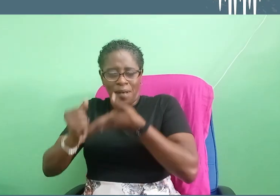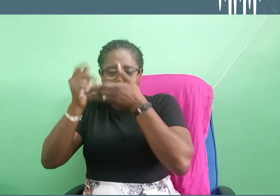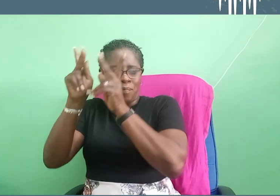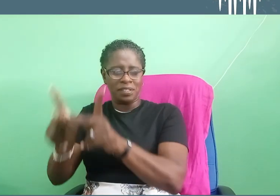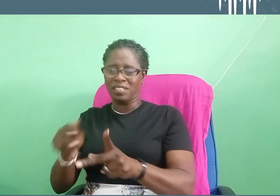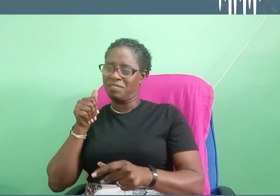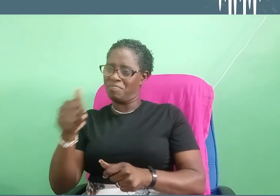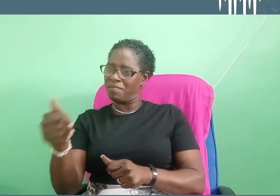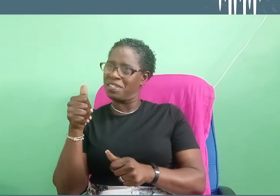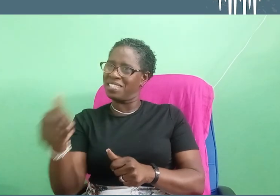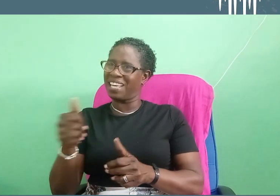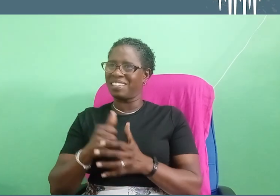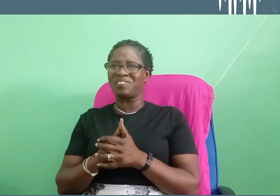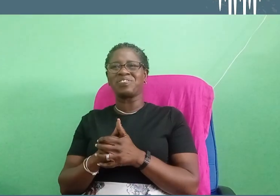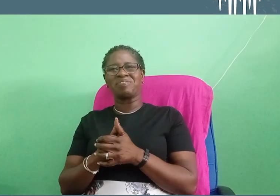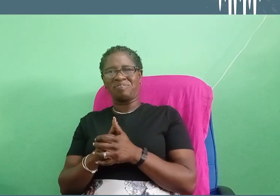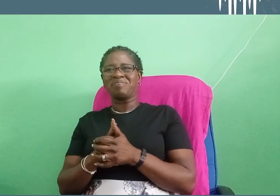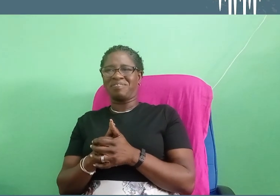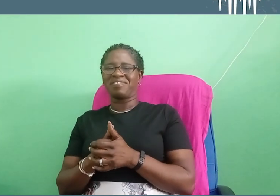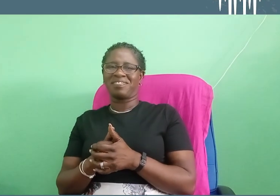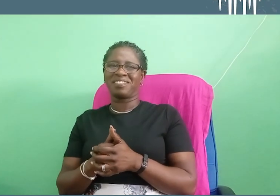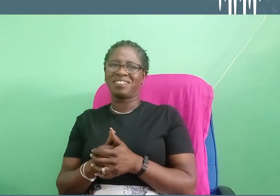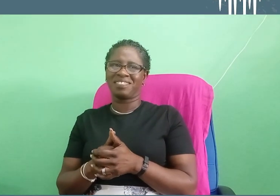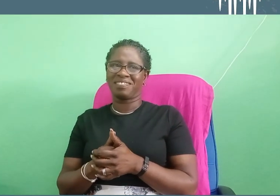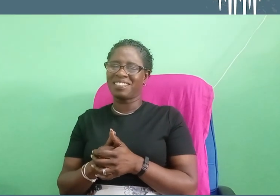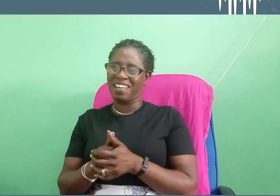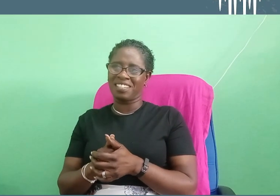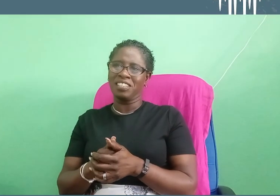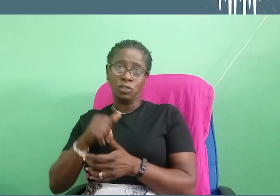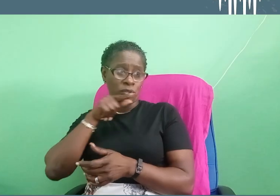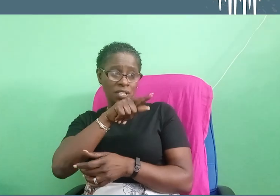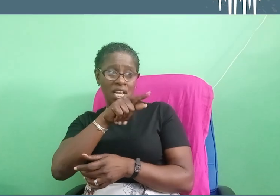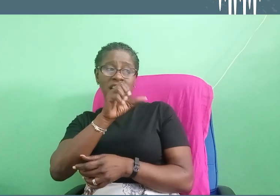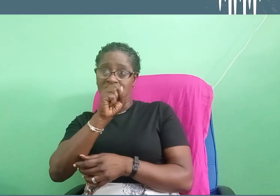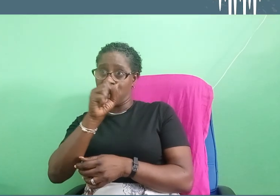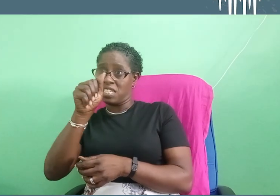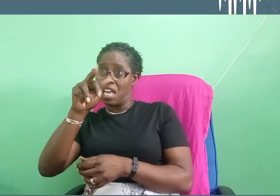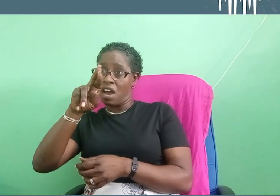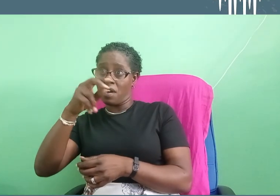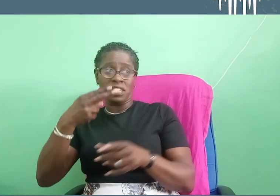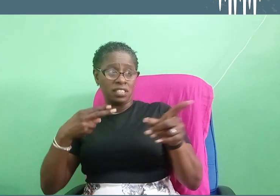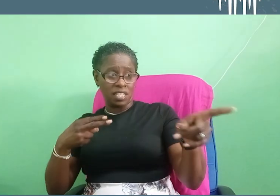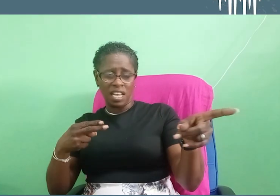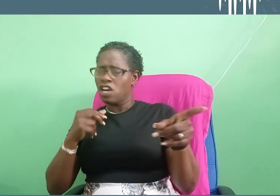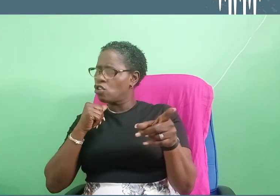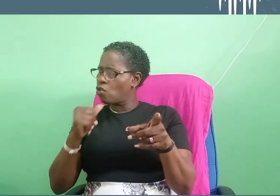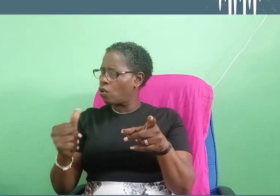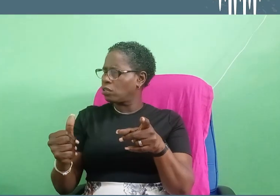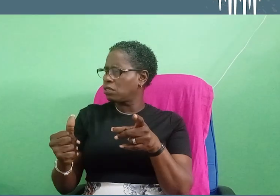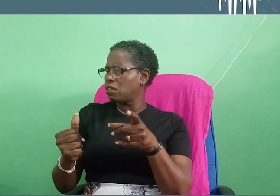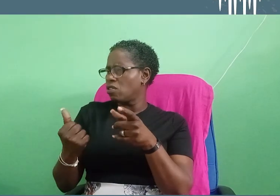to get it wrong, but it was basically like, you, Sarah, were saying you were not asking every program to be the